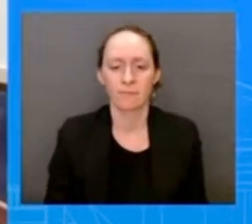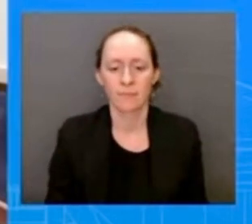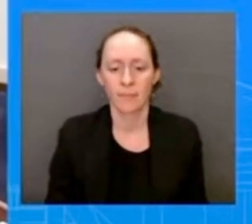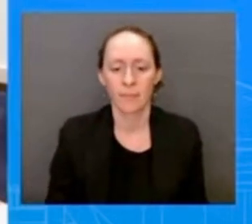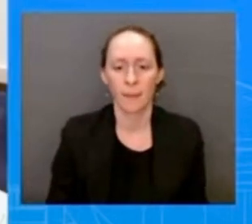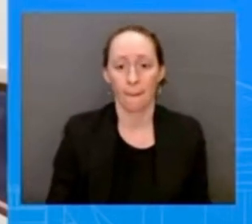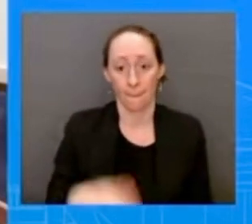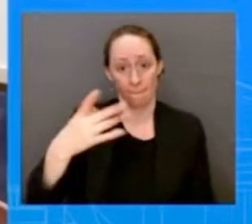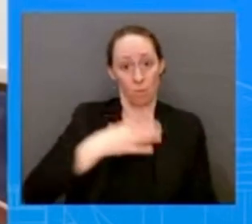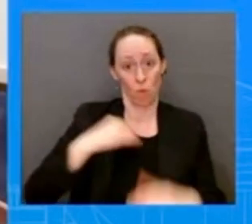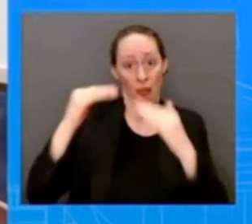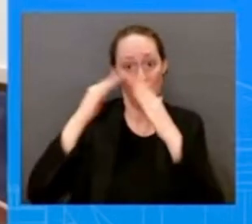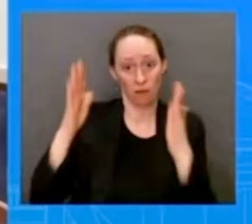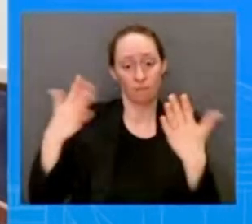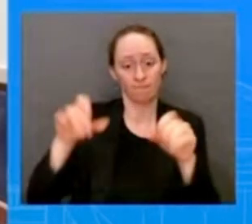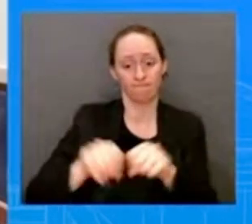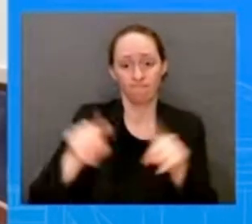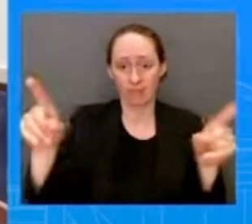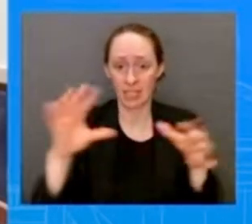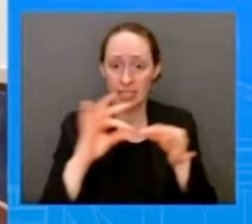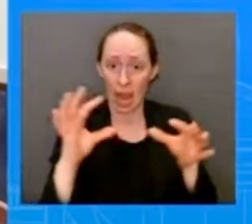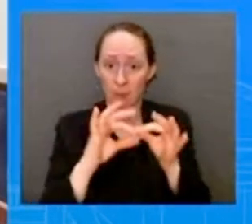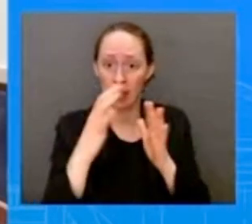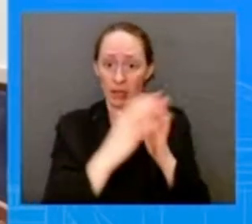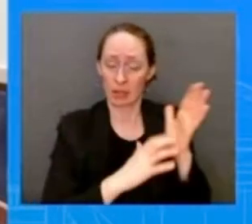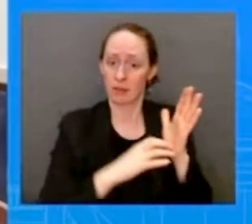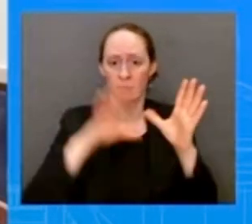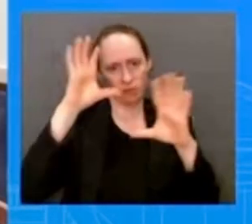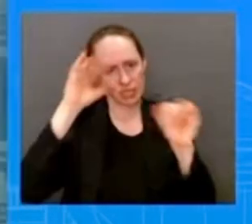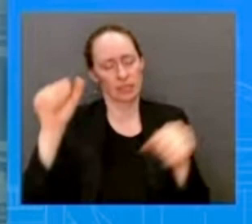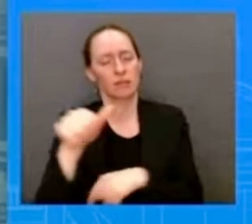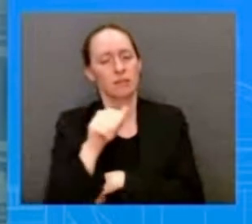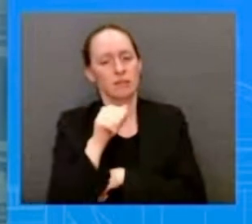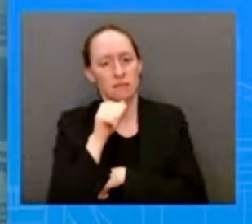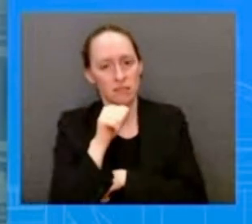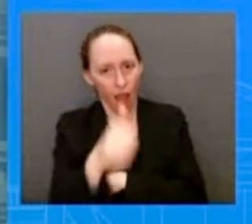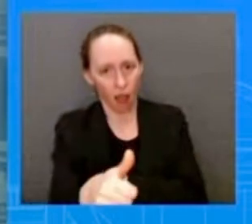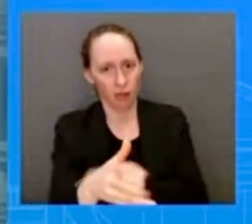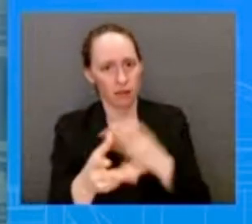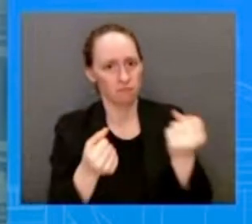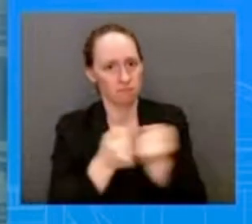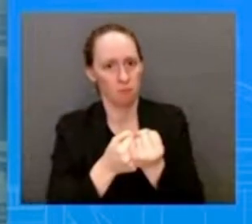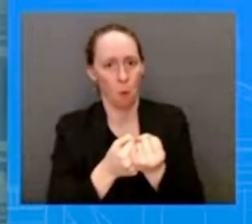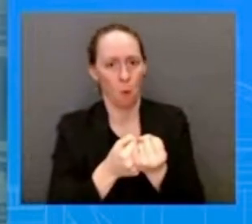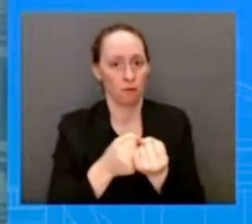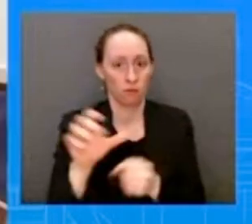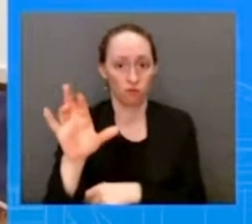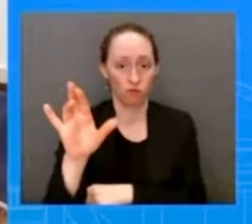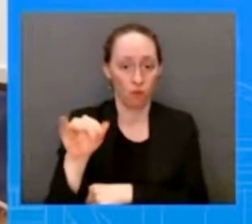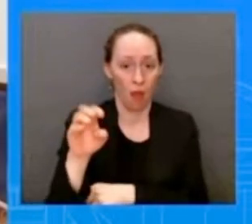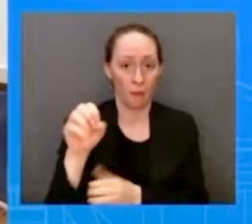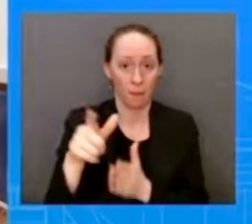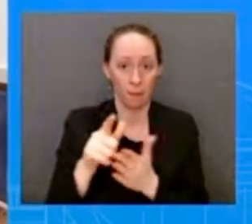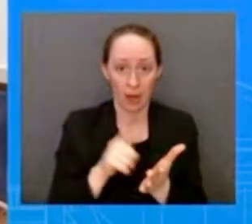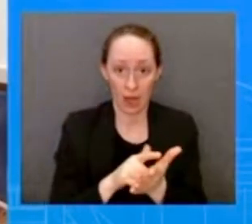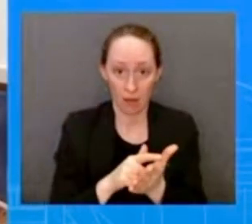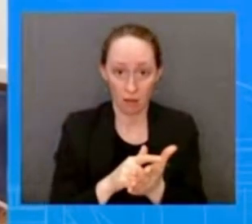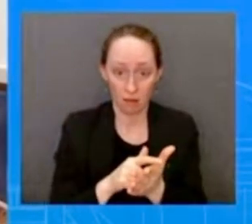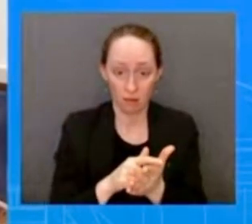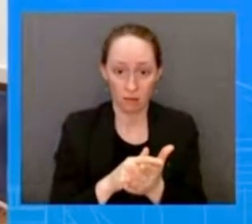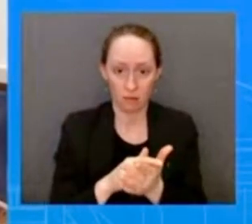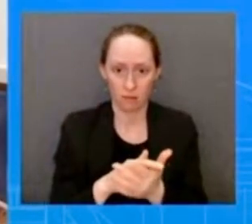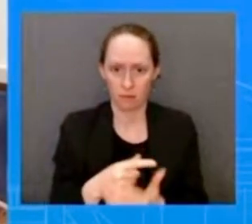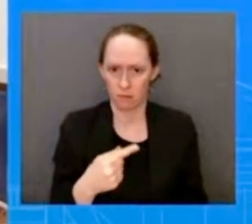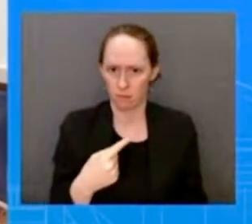it, but now from the podium, you're saying that... The president as well, right? Not just me. Right, fine. Yep. You, the podium,